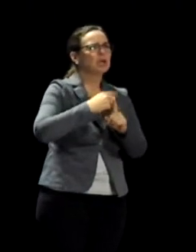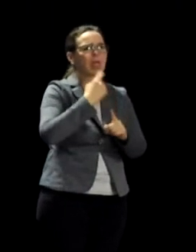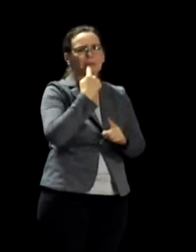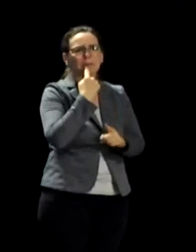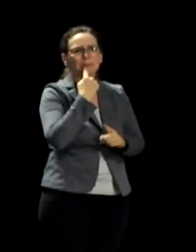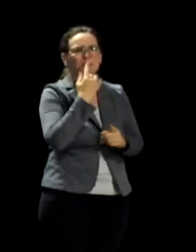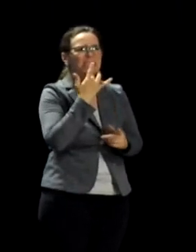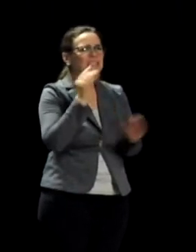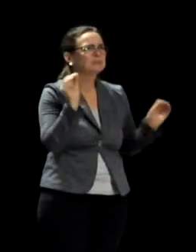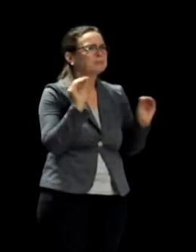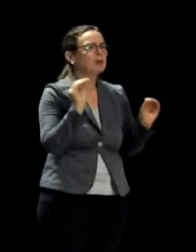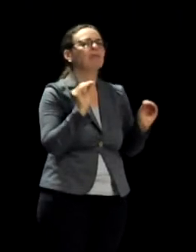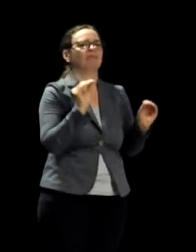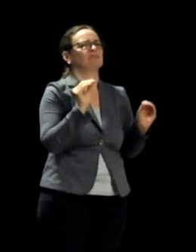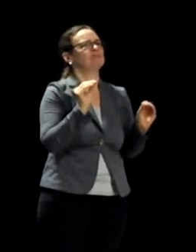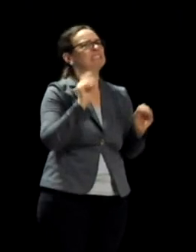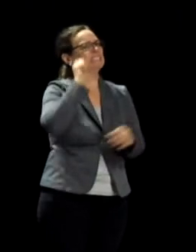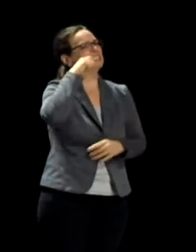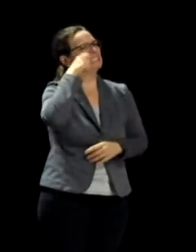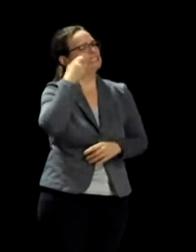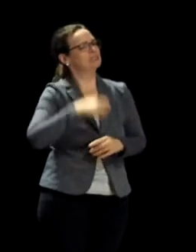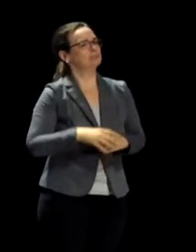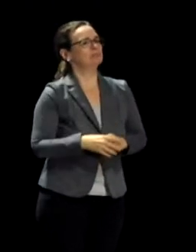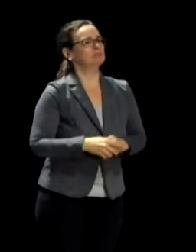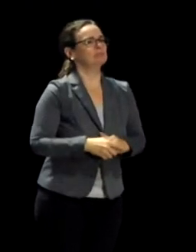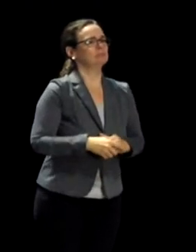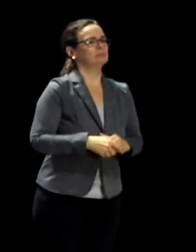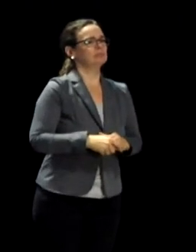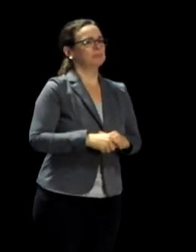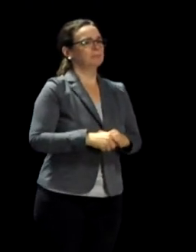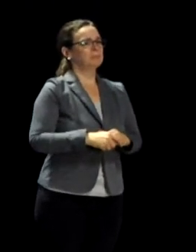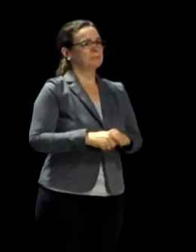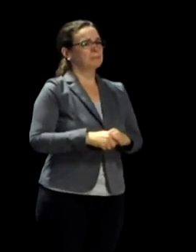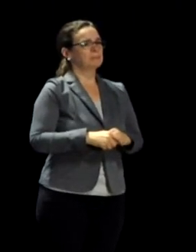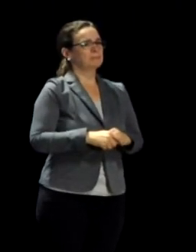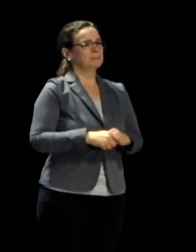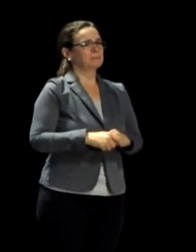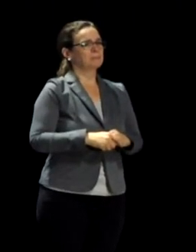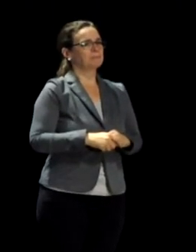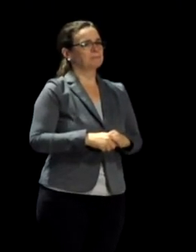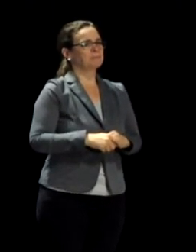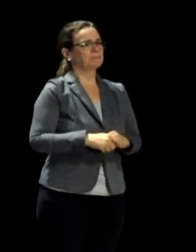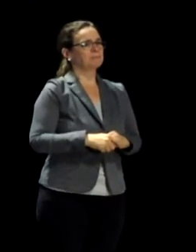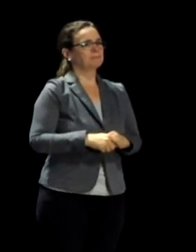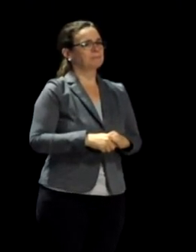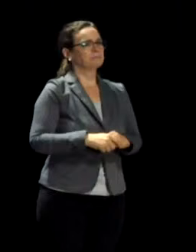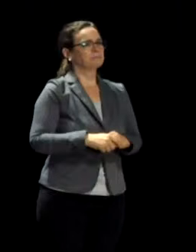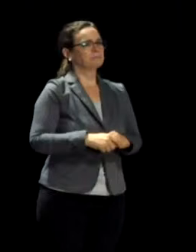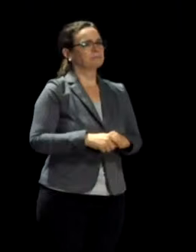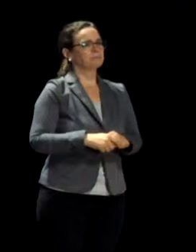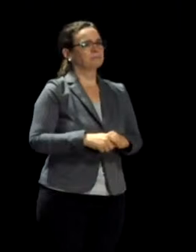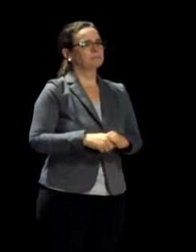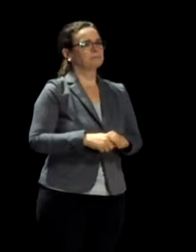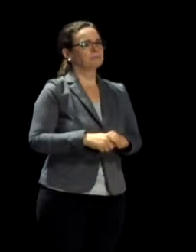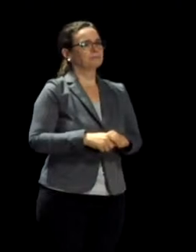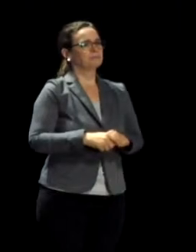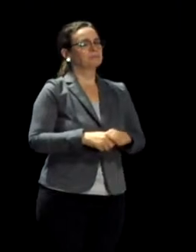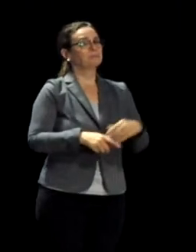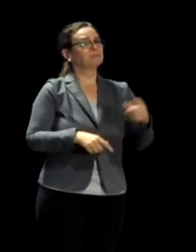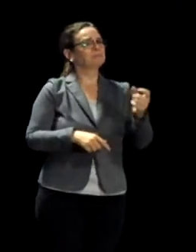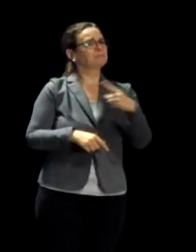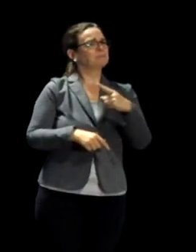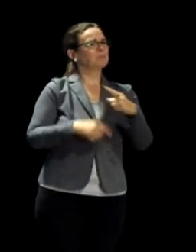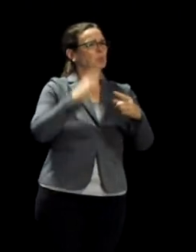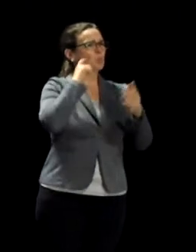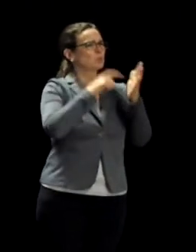I've seen them. Do you know the specifics, if it's a tenant responsibility or the mall? I'm not a mechanic, and I don't know their lease, and